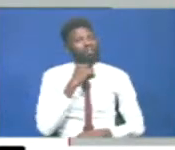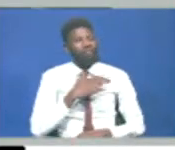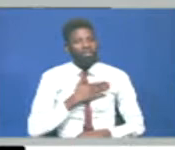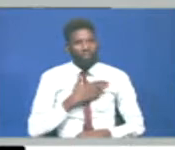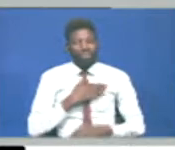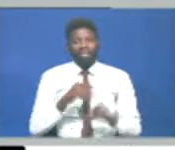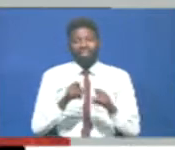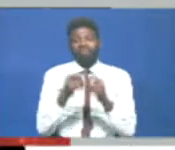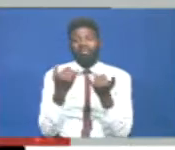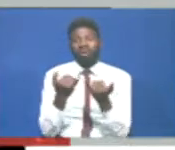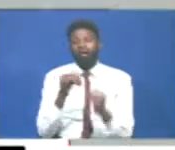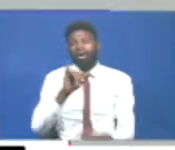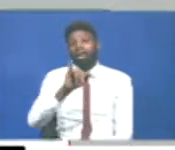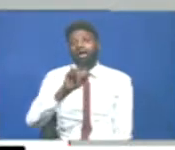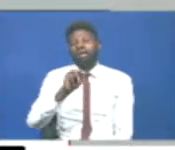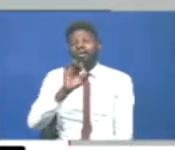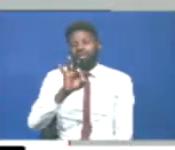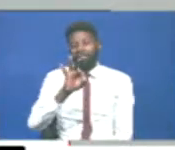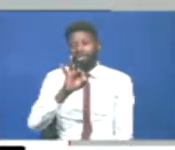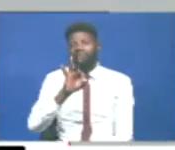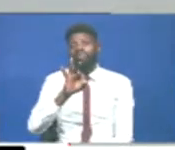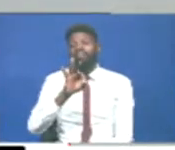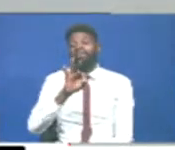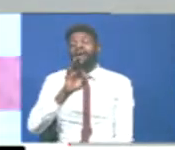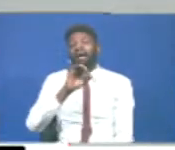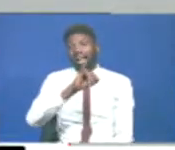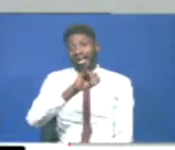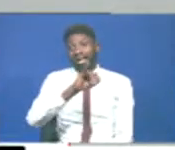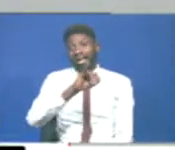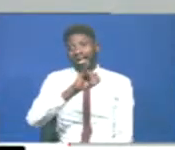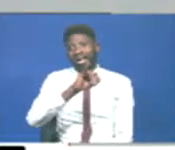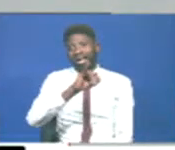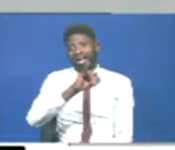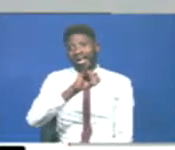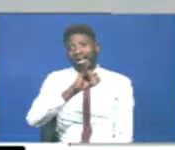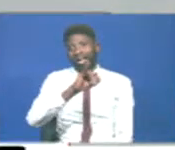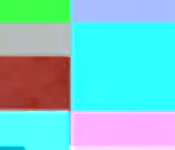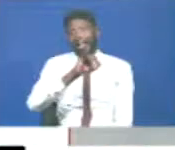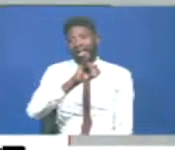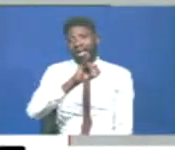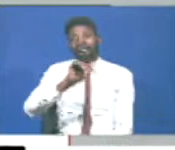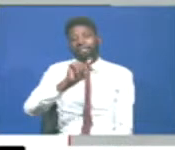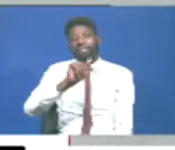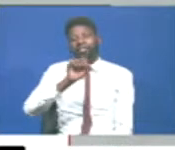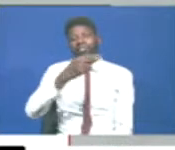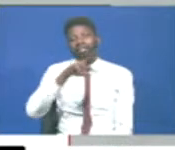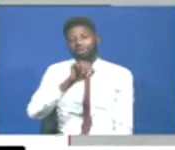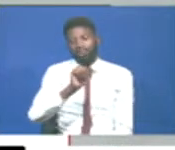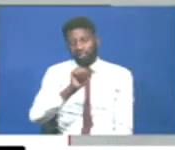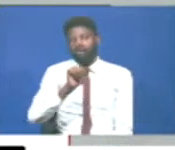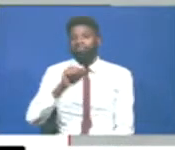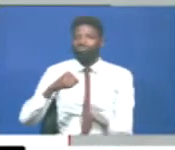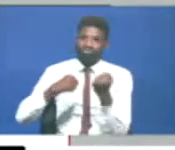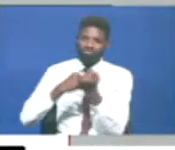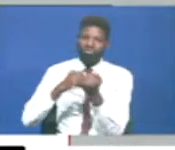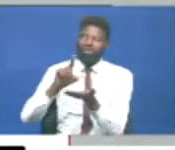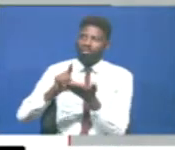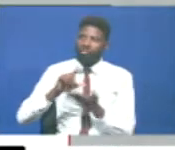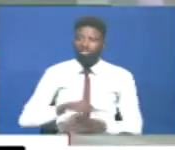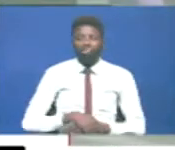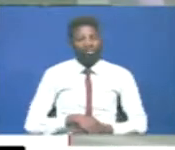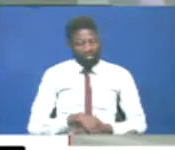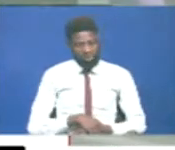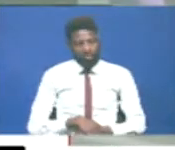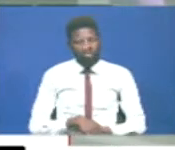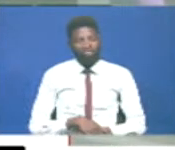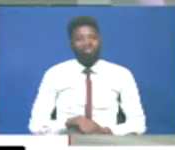Bank, and Biashara Bank was there. Of course. And they helped us in terms of saying, okay, here's some funding. And we got that. We also got Suresh IDB. Shah, right? Suresh Shah. But we